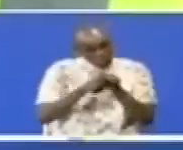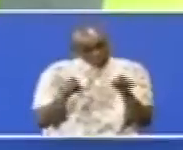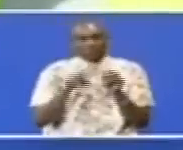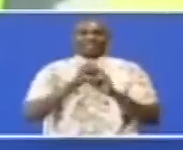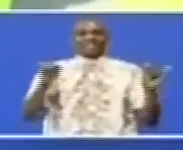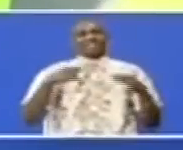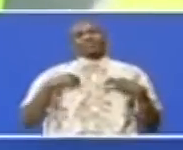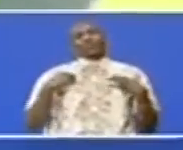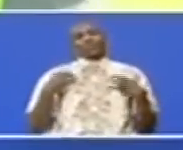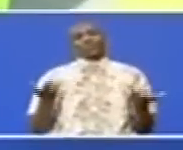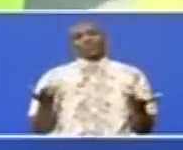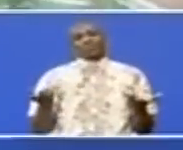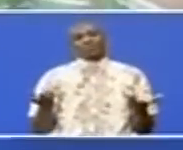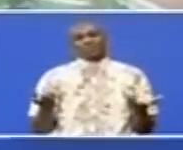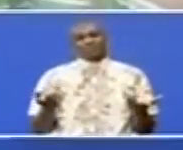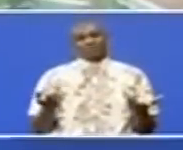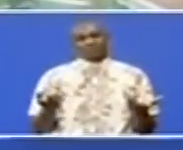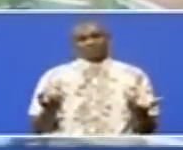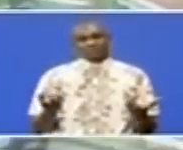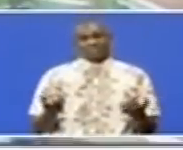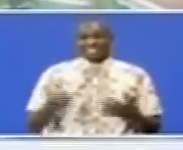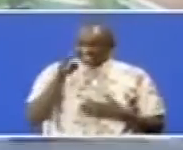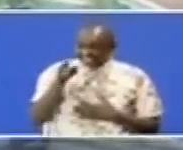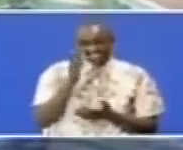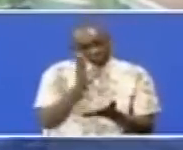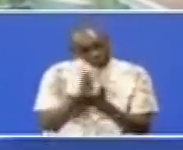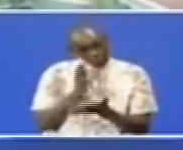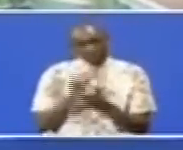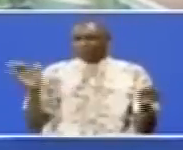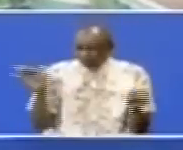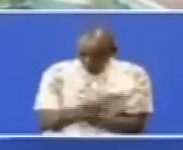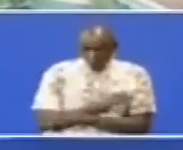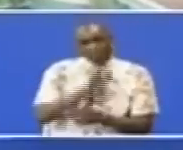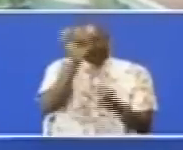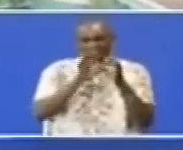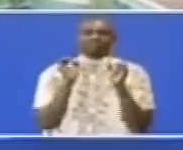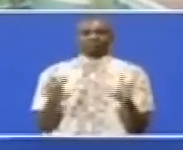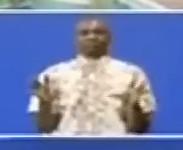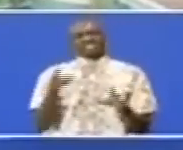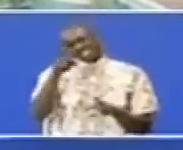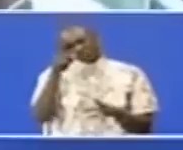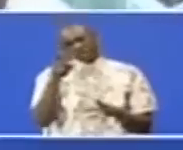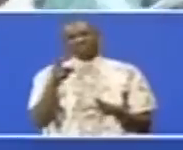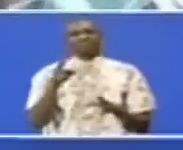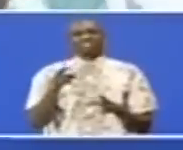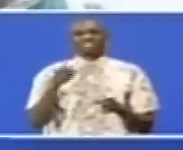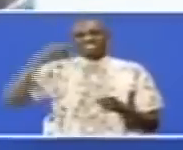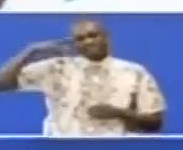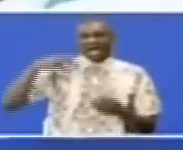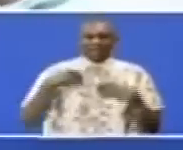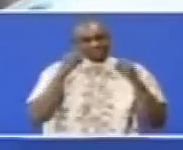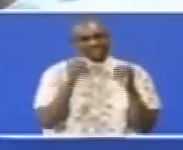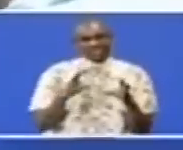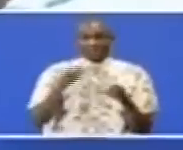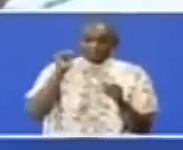afya katika still a prototype, it's not completely perfect. It's semi-automatic, so it means you still have to load